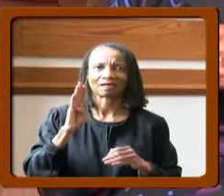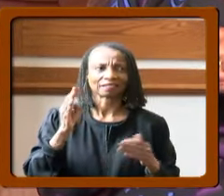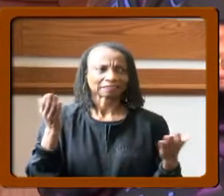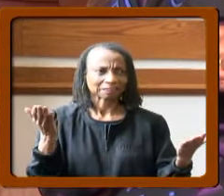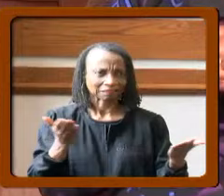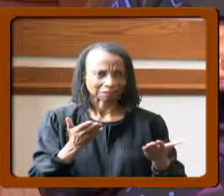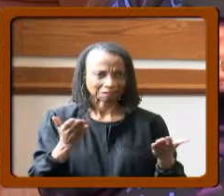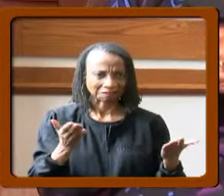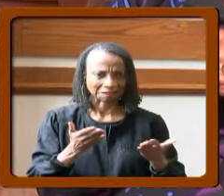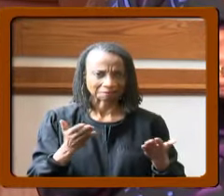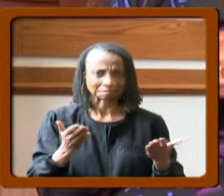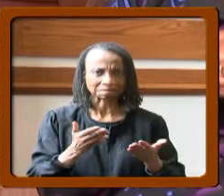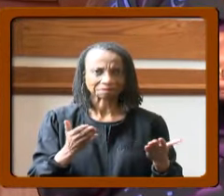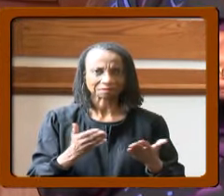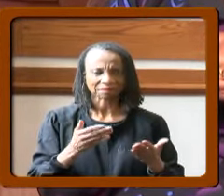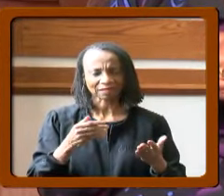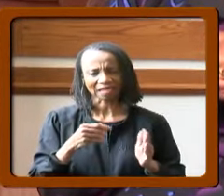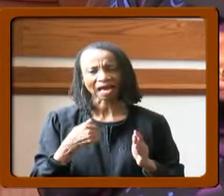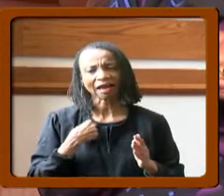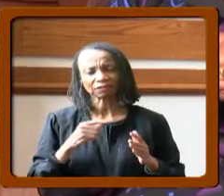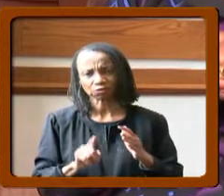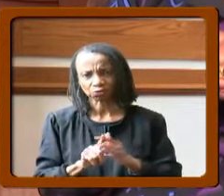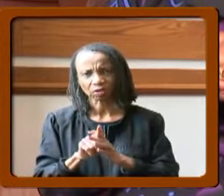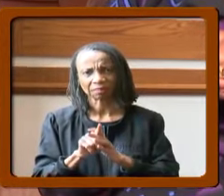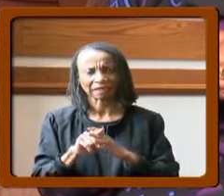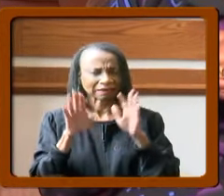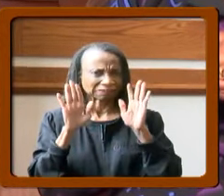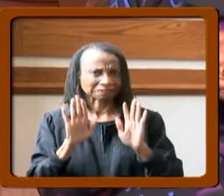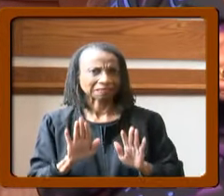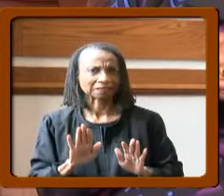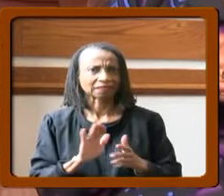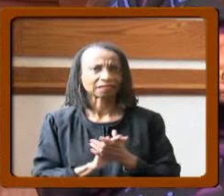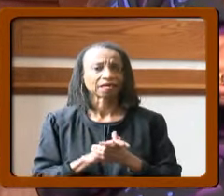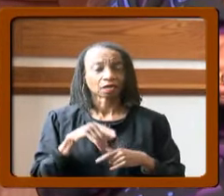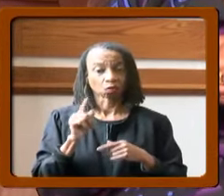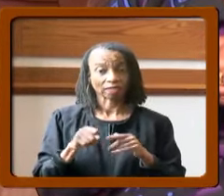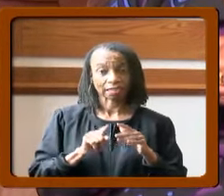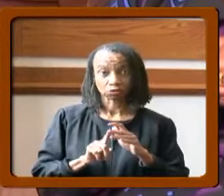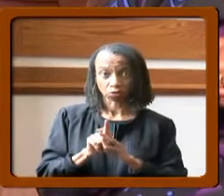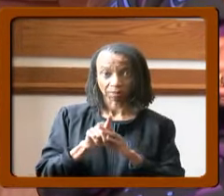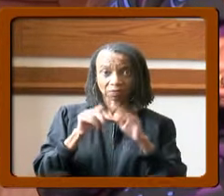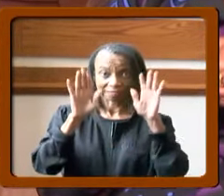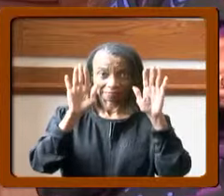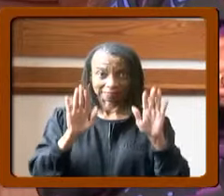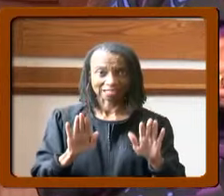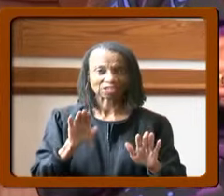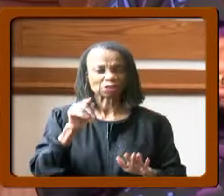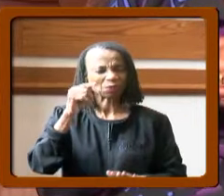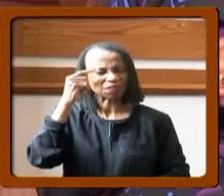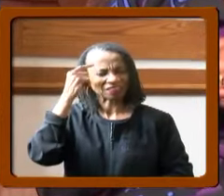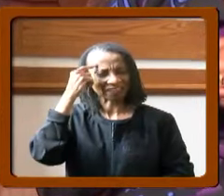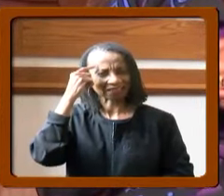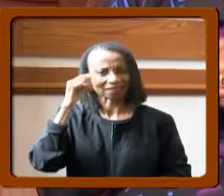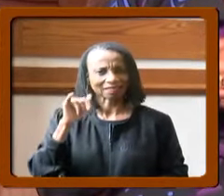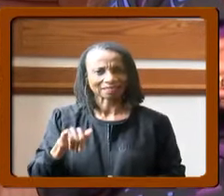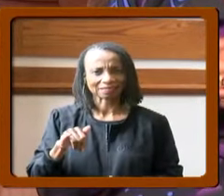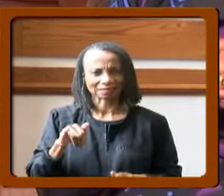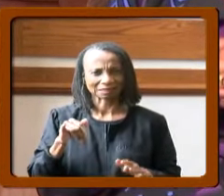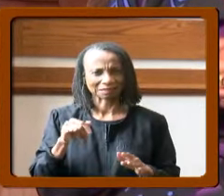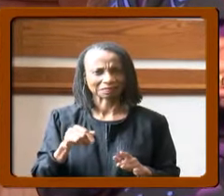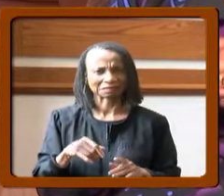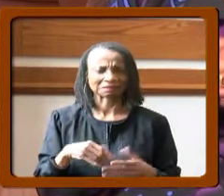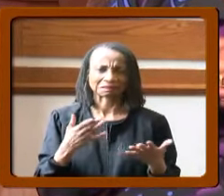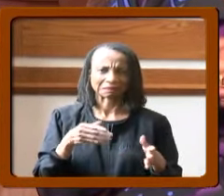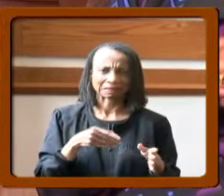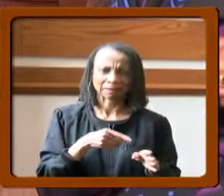living. I have to show up here every Sunday. And when I show up on Sunday, you think this is the main thing.